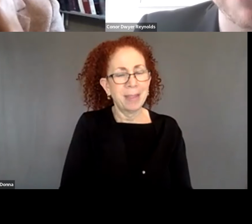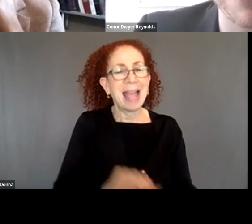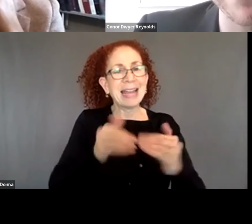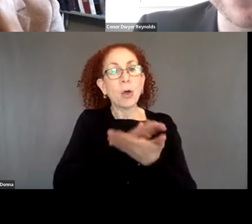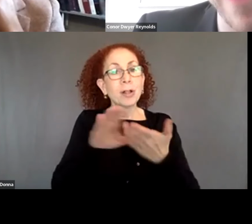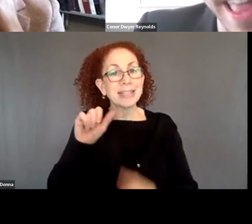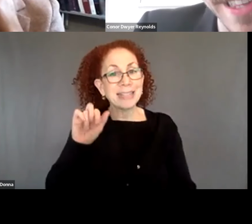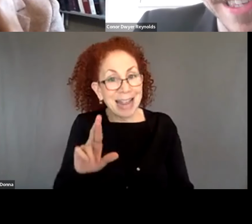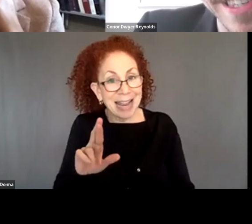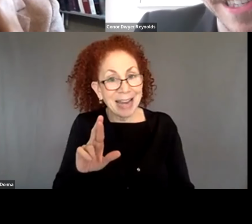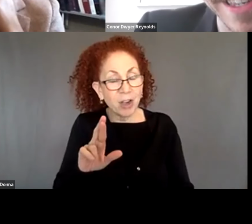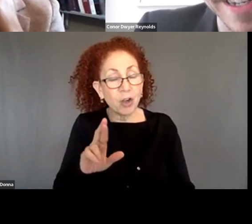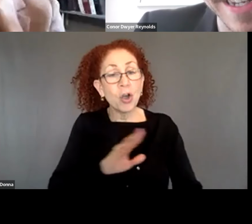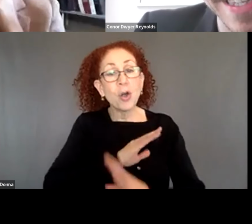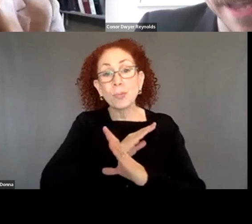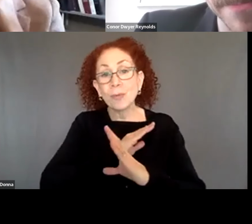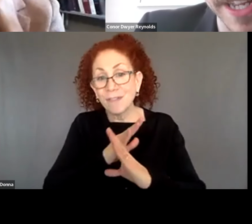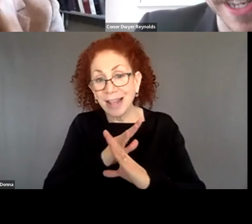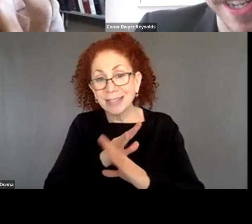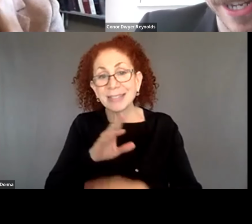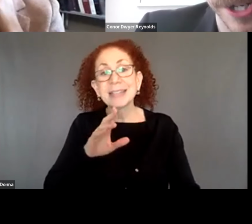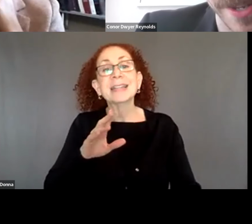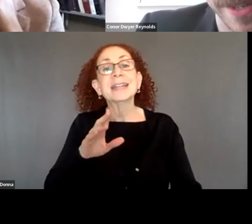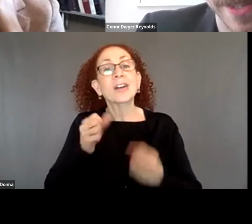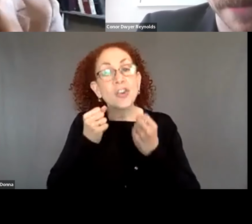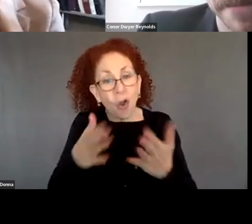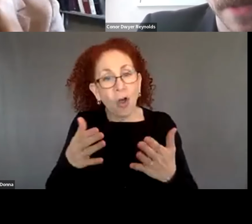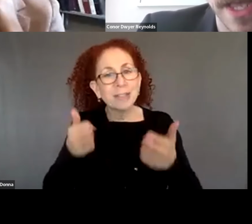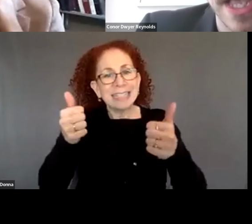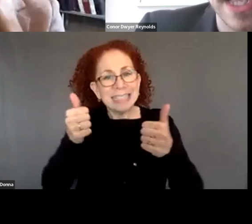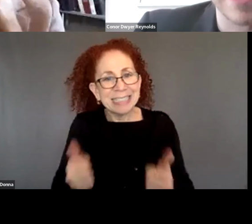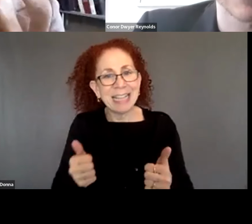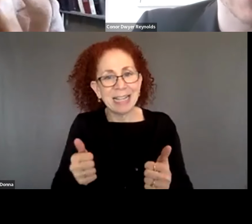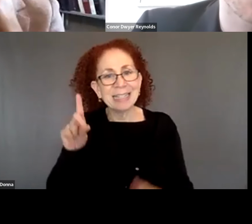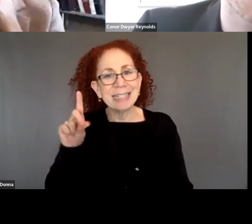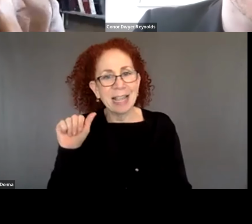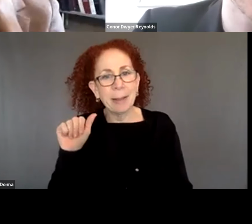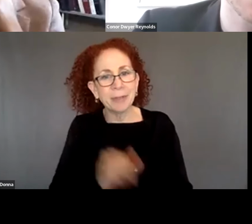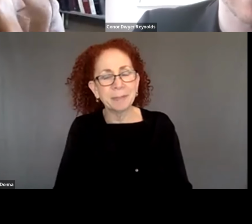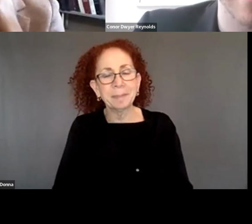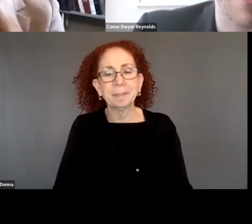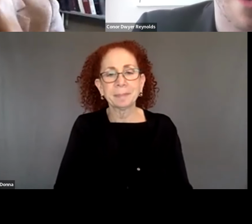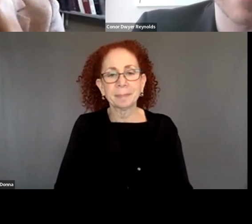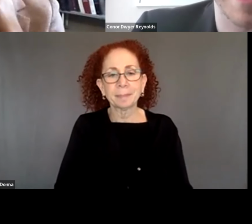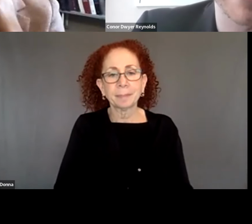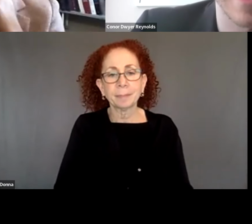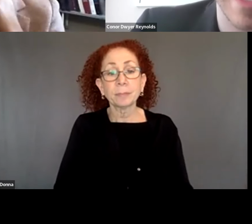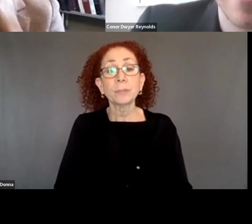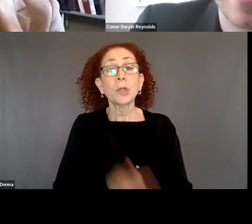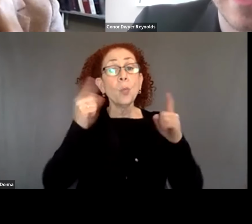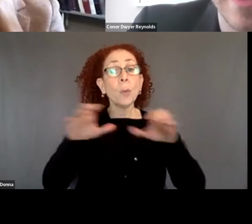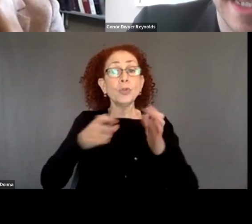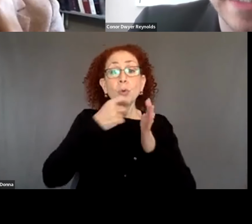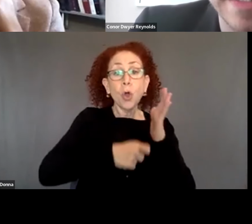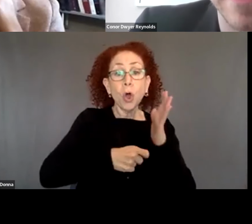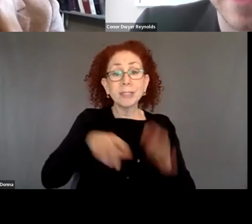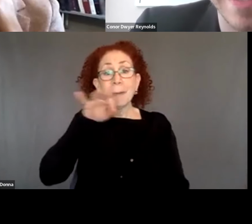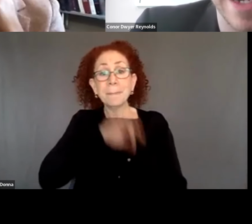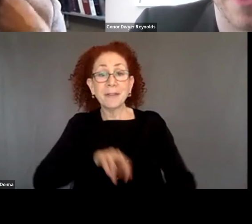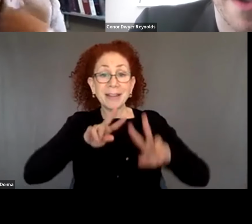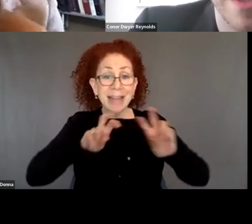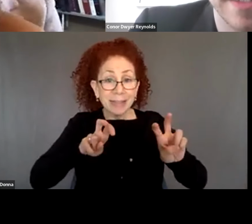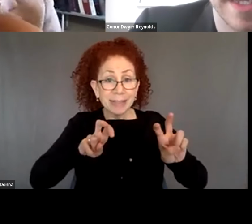air prevents disabling conditions. And so when we do things like cost-benefit analysis in the context